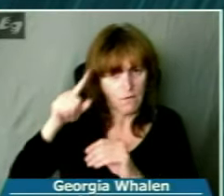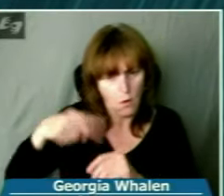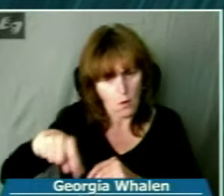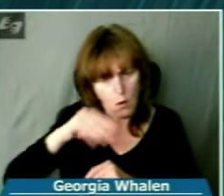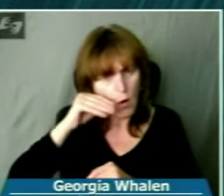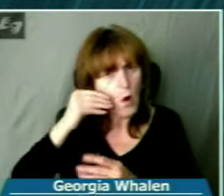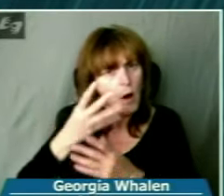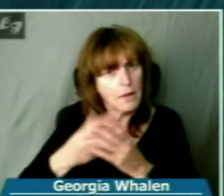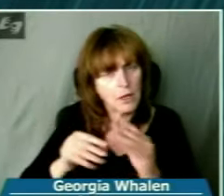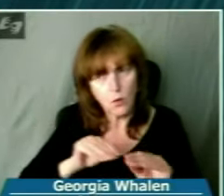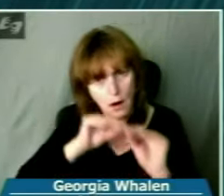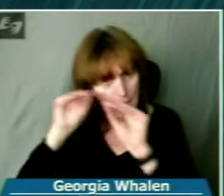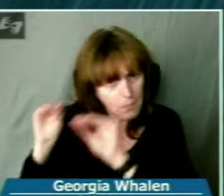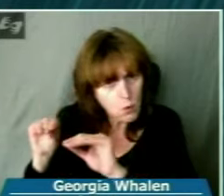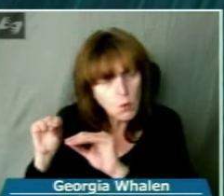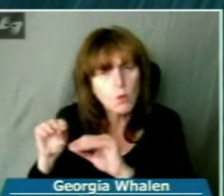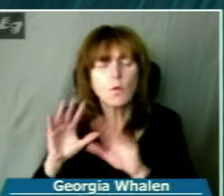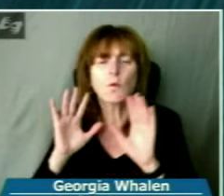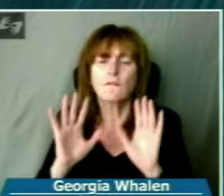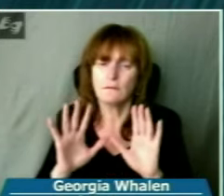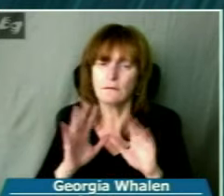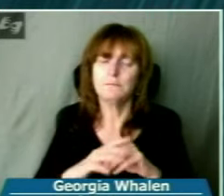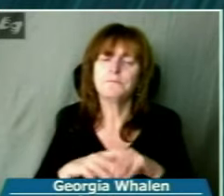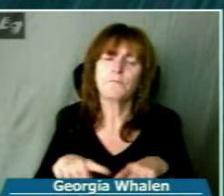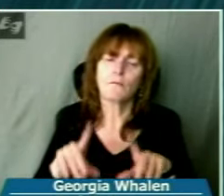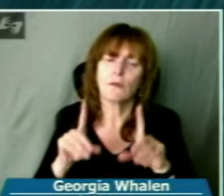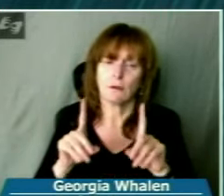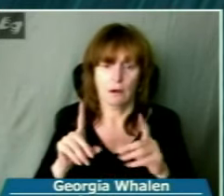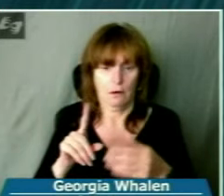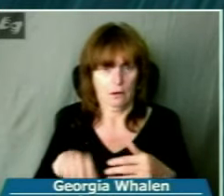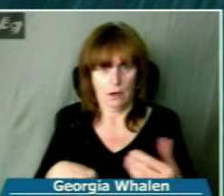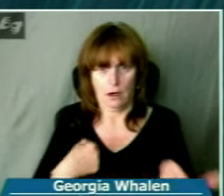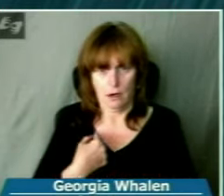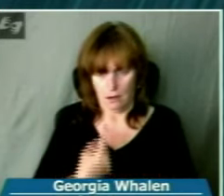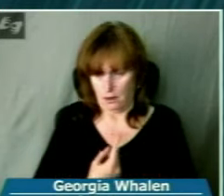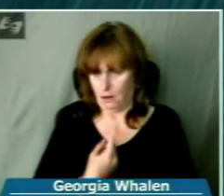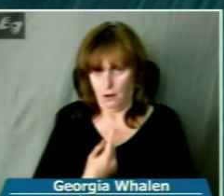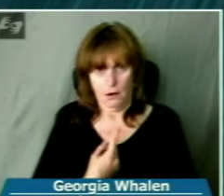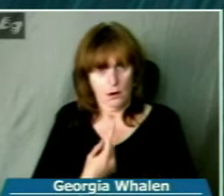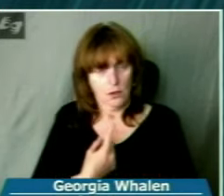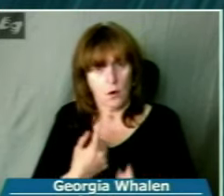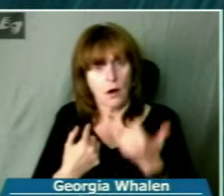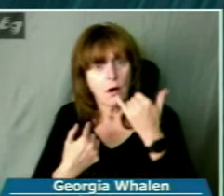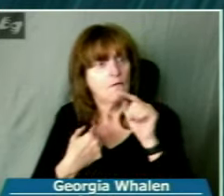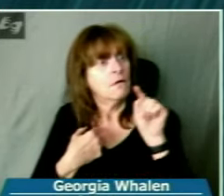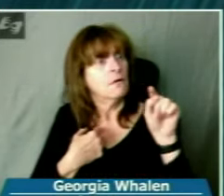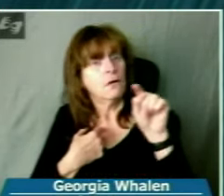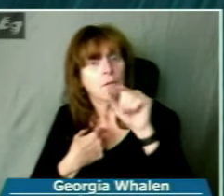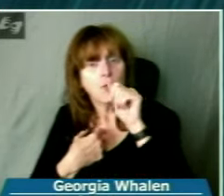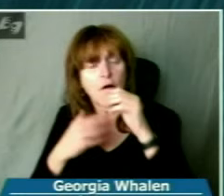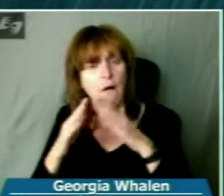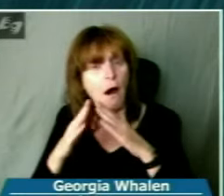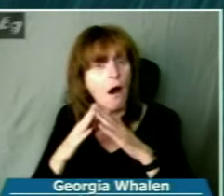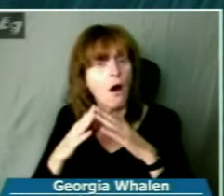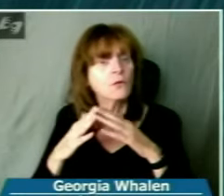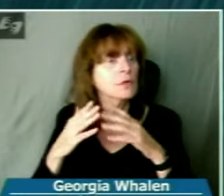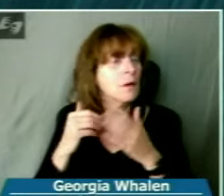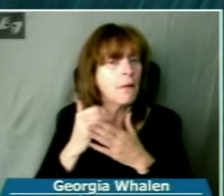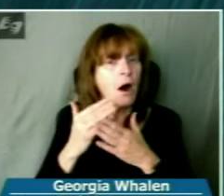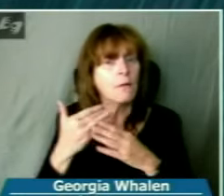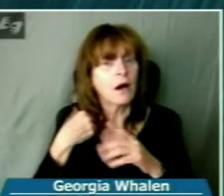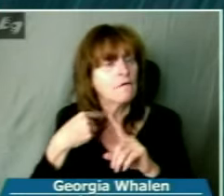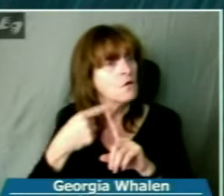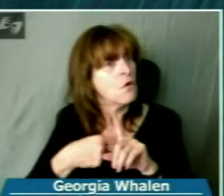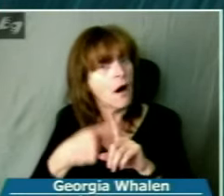we're looking at that if anyone is interested and has anything available, to reach out through our website, through